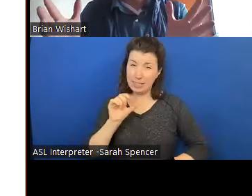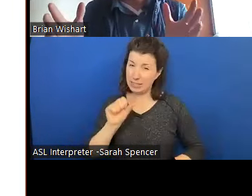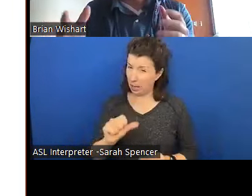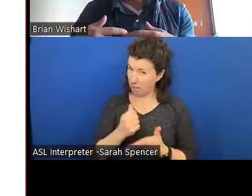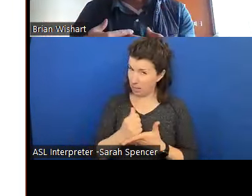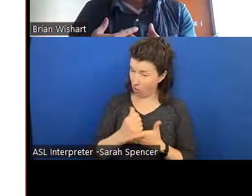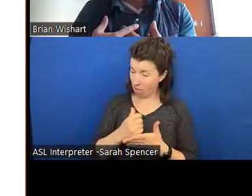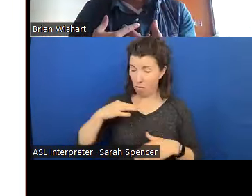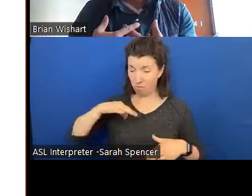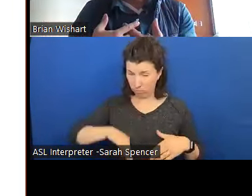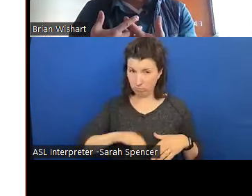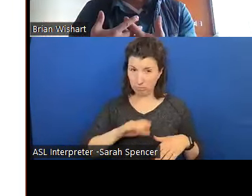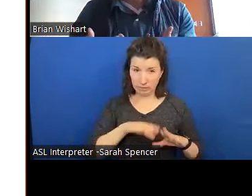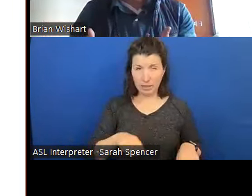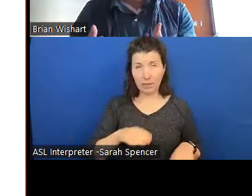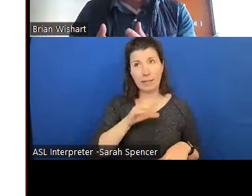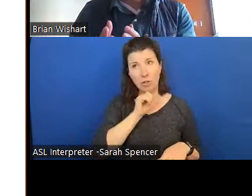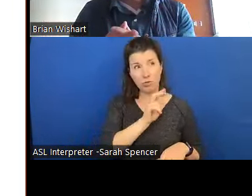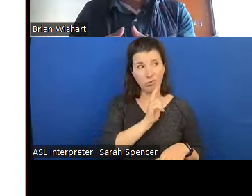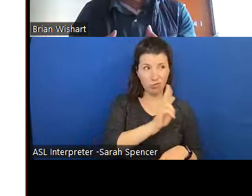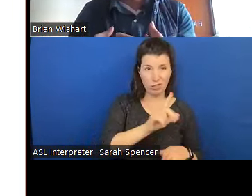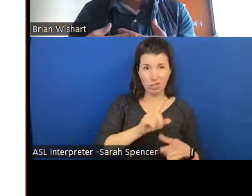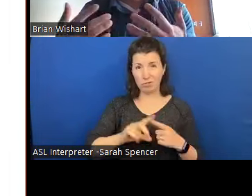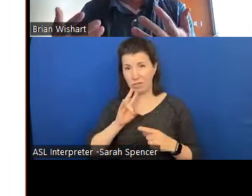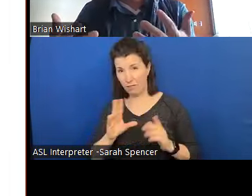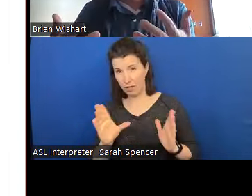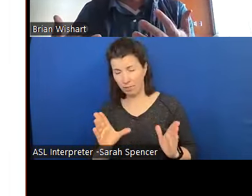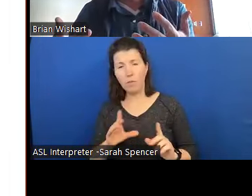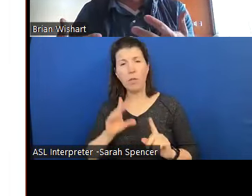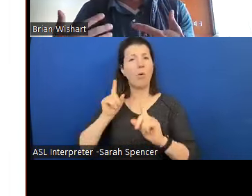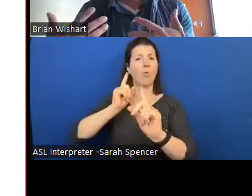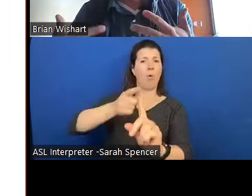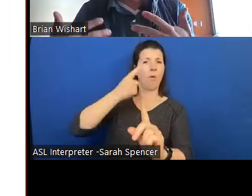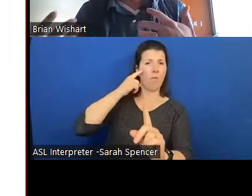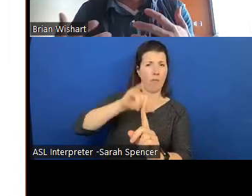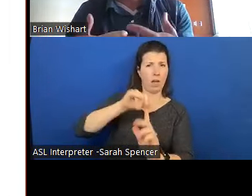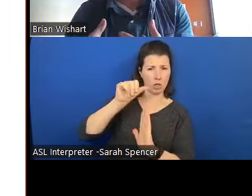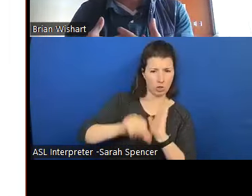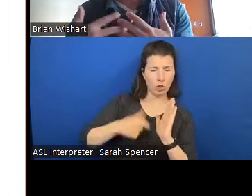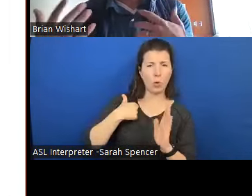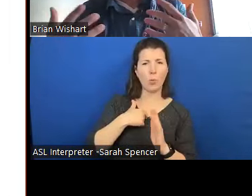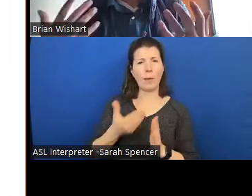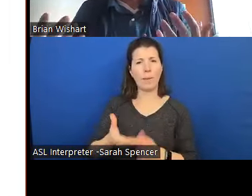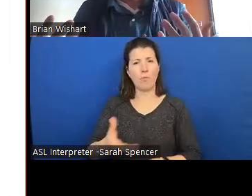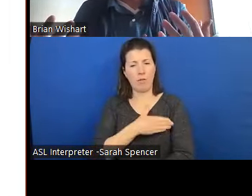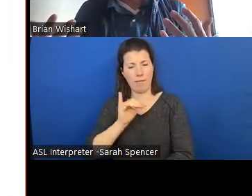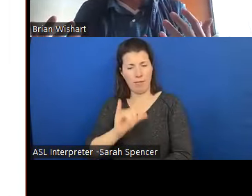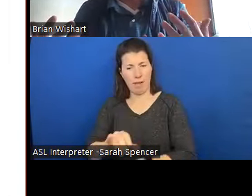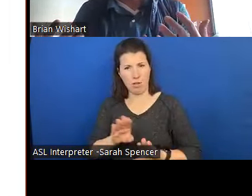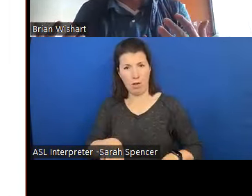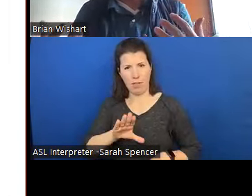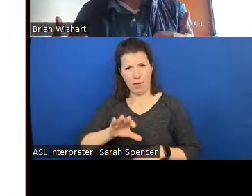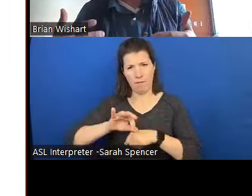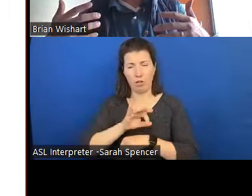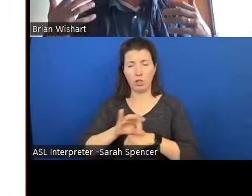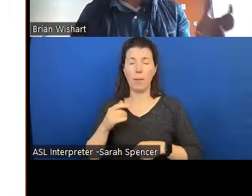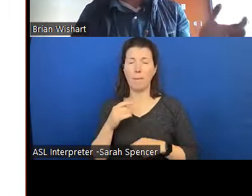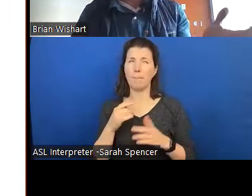old. And the expectation is that we're going to improve our children's function by, we usually say 1